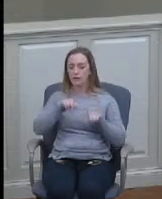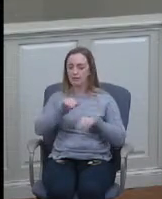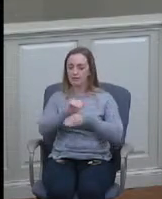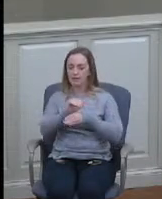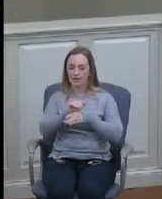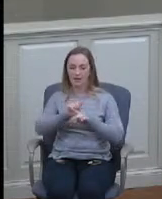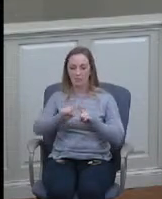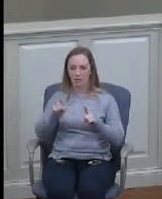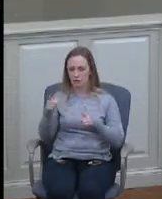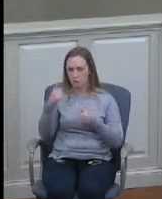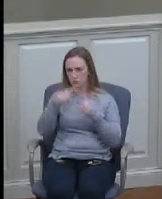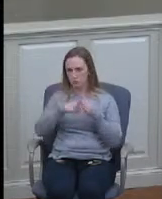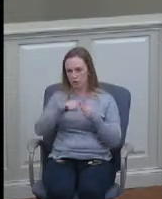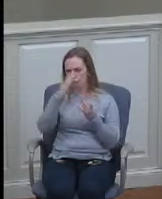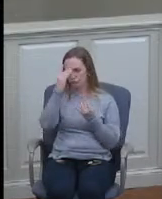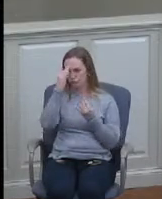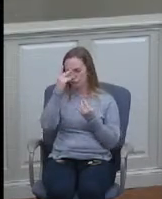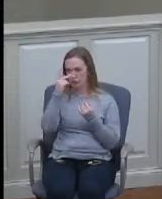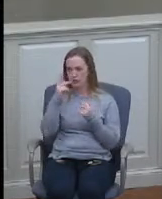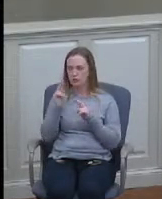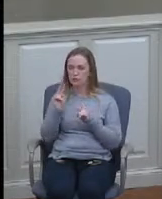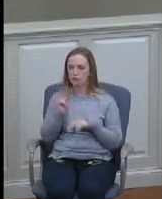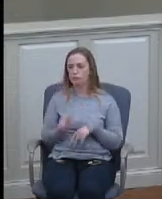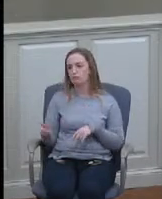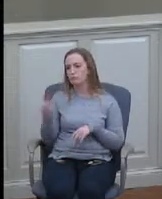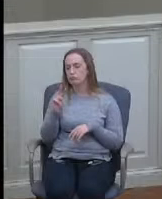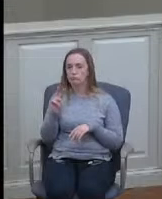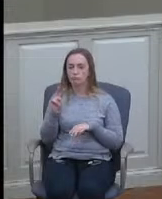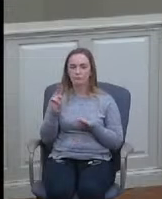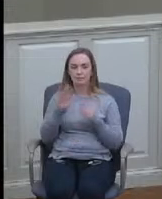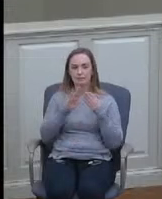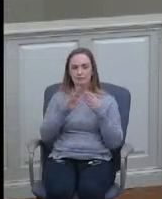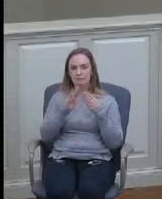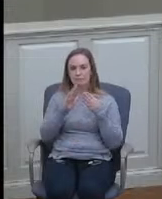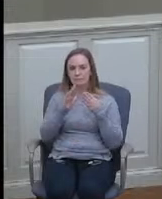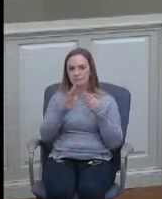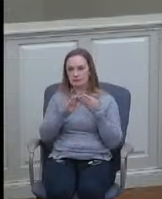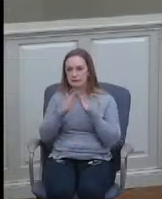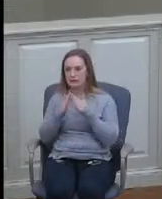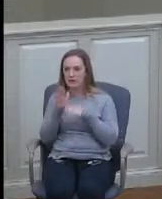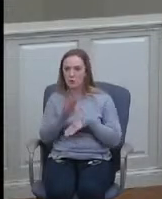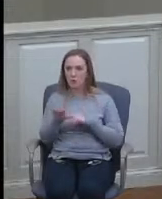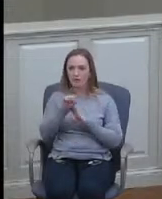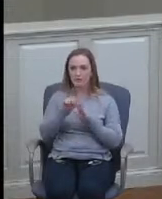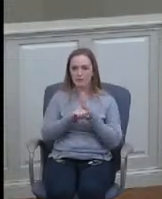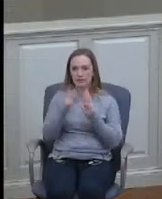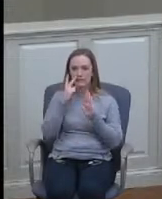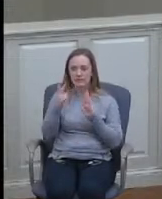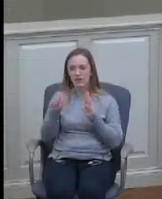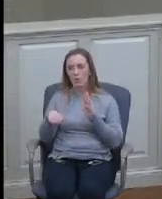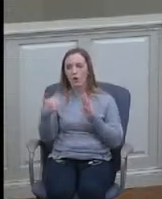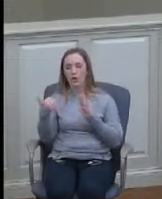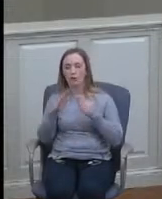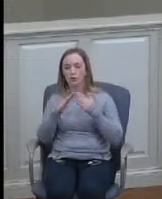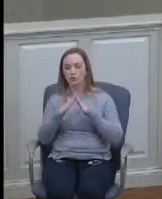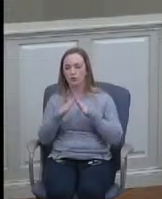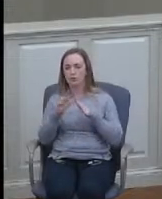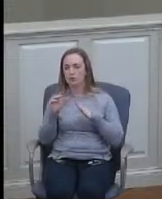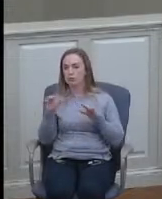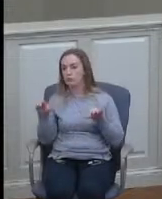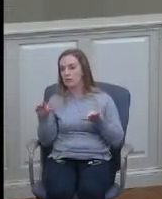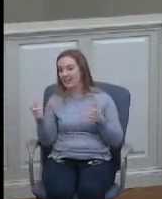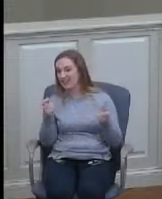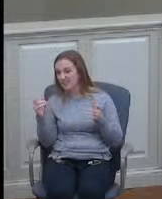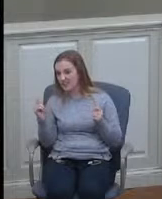thinking about, and as you travel throughout the state at various places to see how other communities treat it. And communities treat it